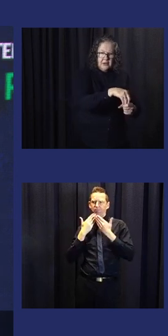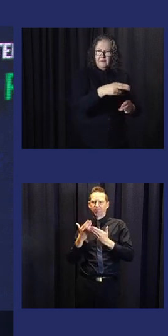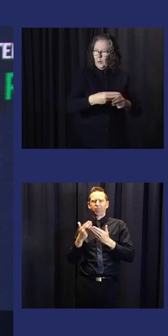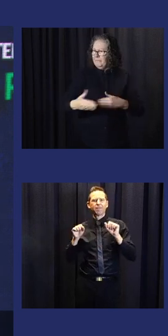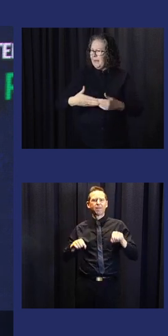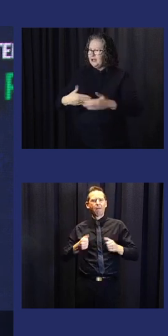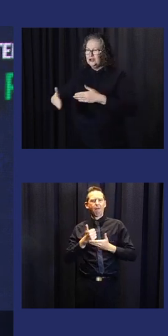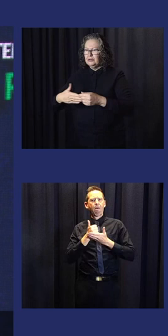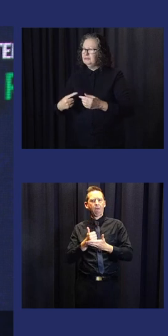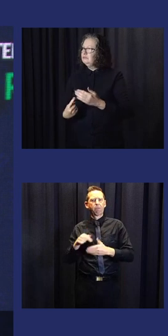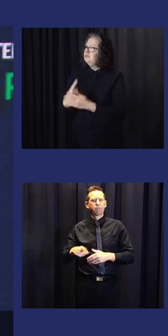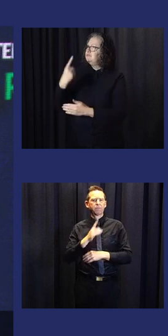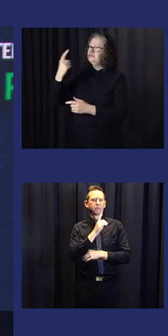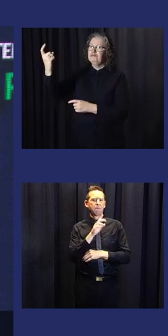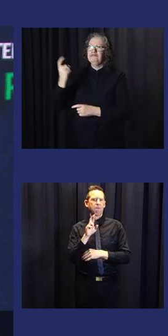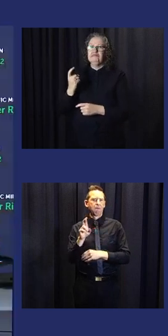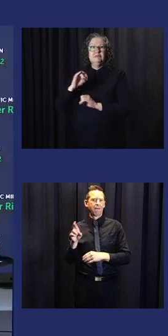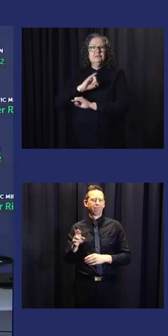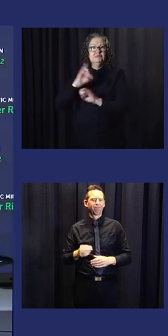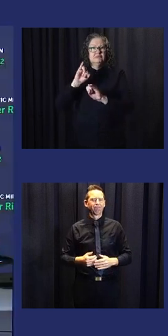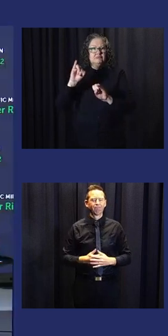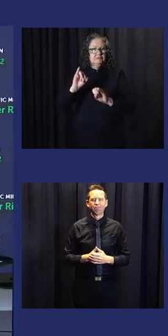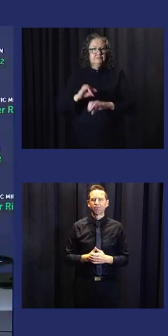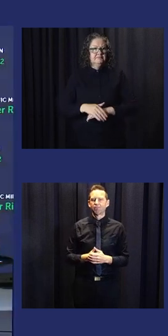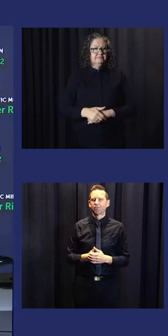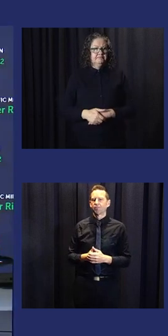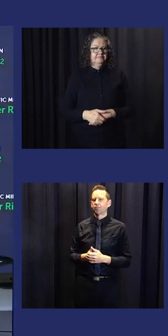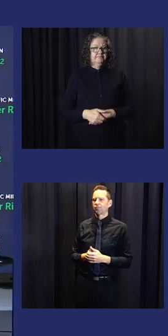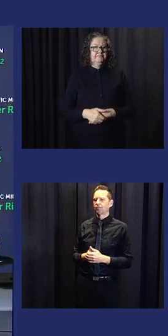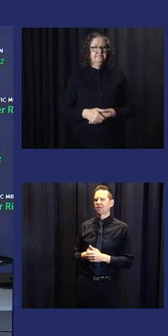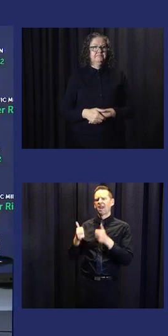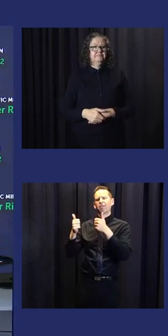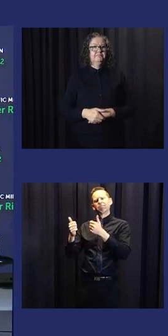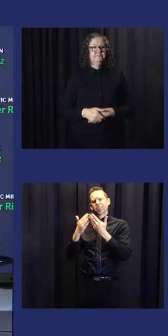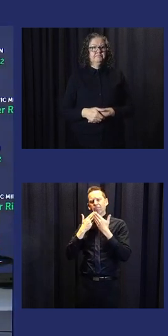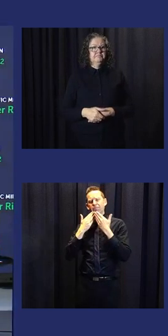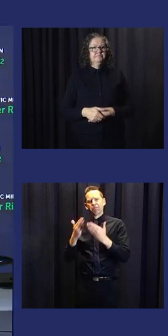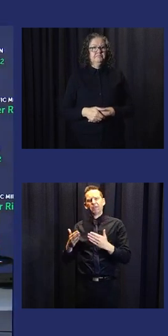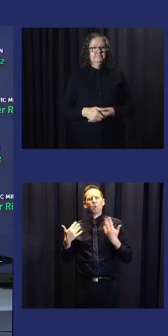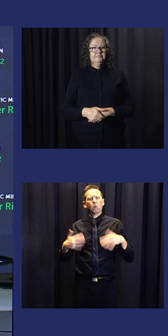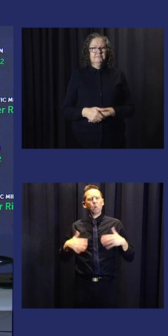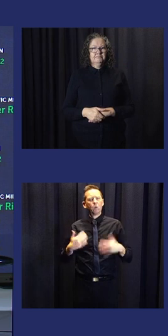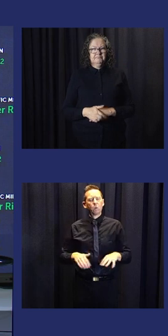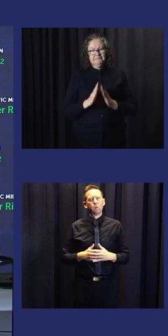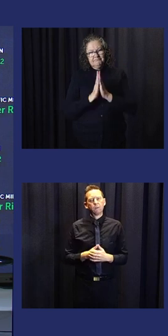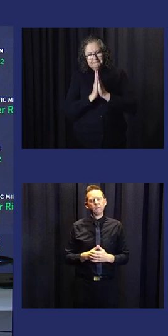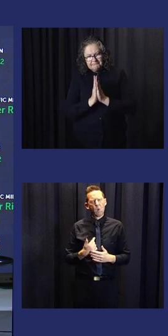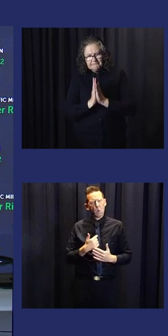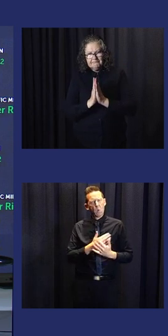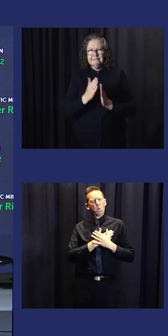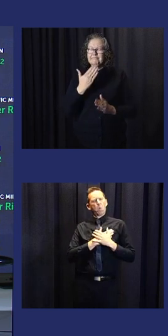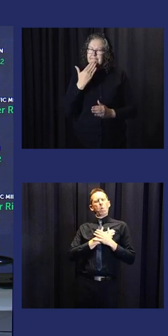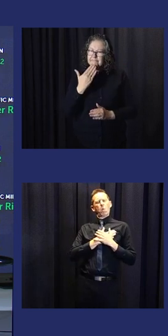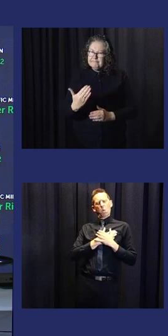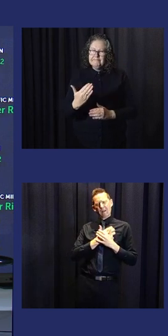management. Great. Terima kasih banyak, Sudirman. That's wonderful. It's so heartening to hear